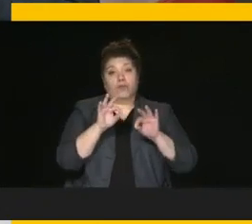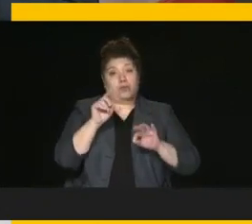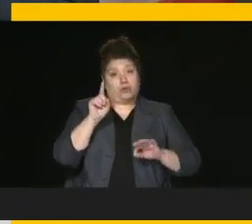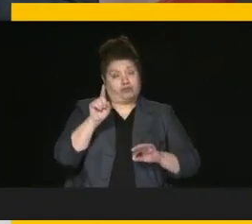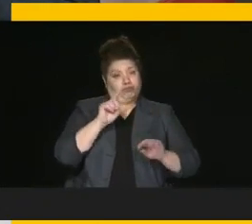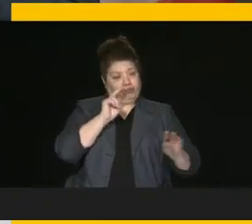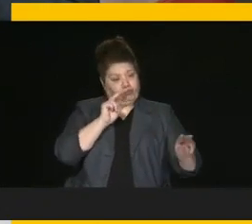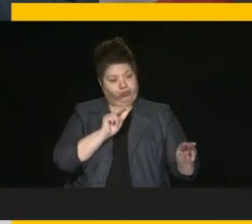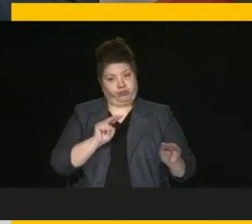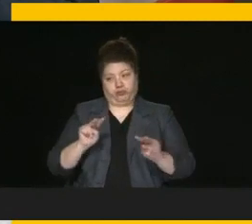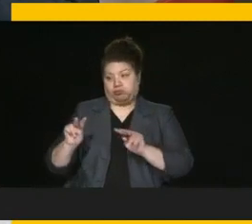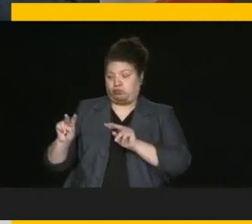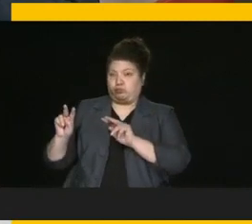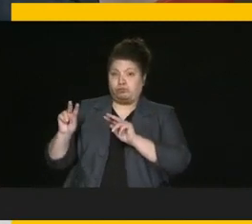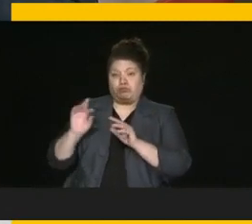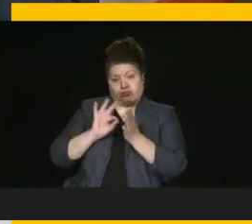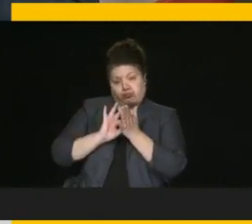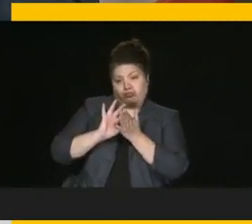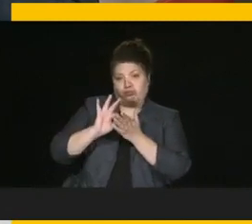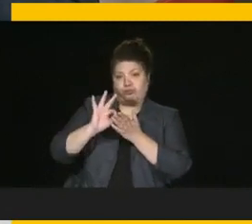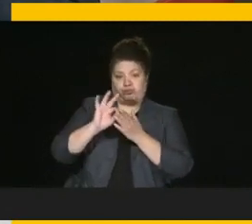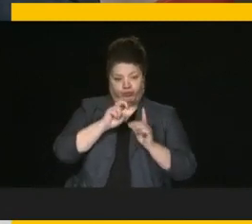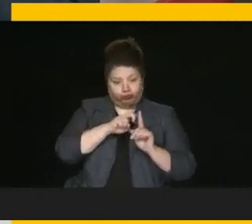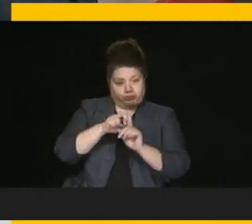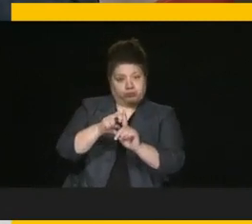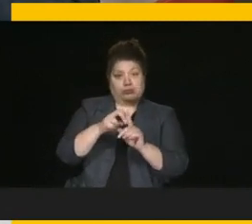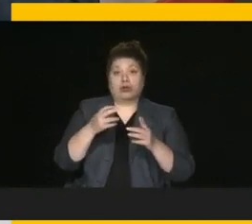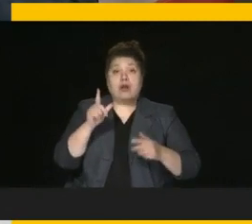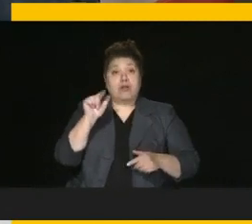in the laboratories to quickly detect